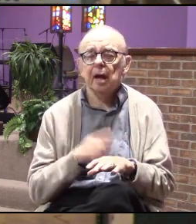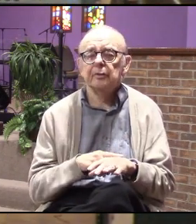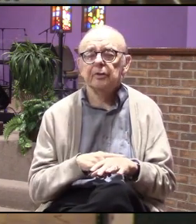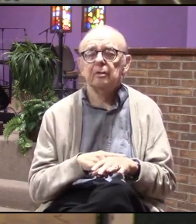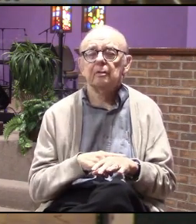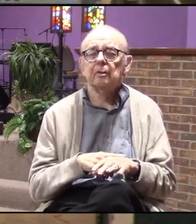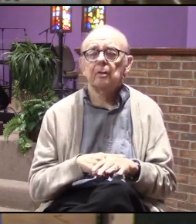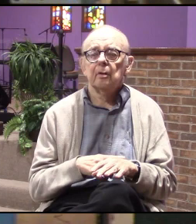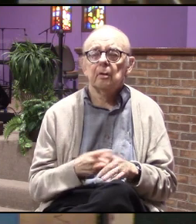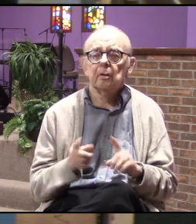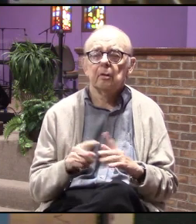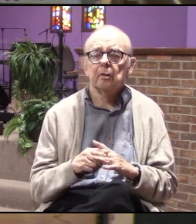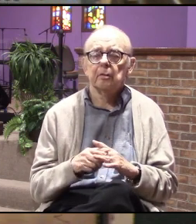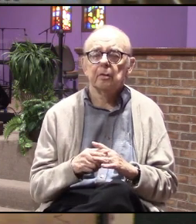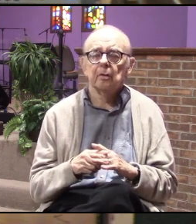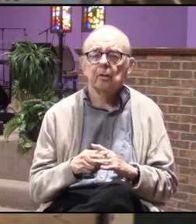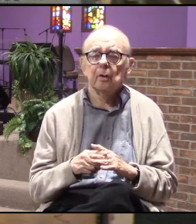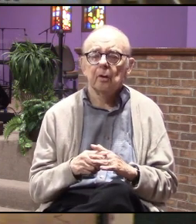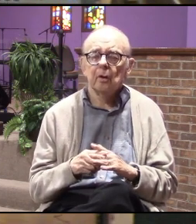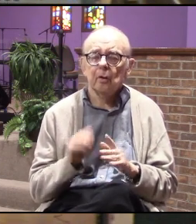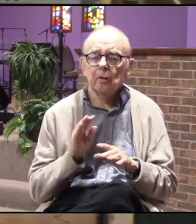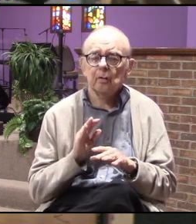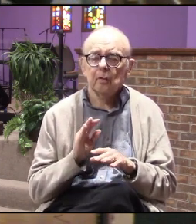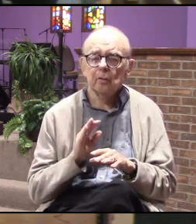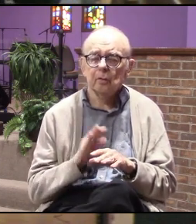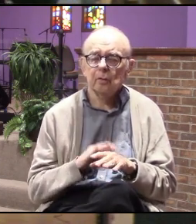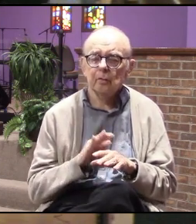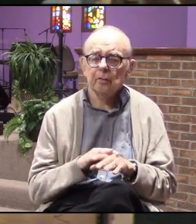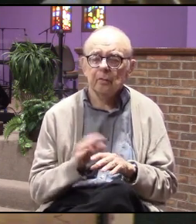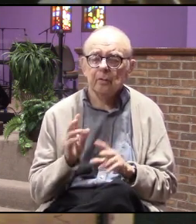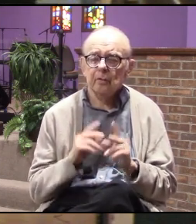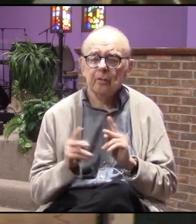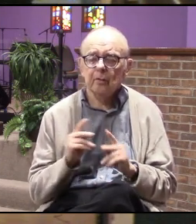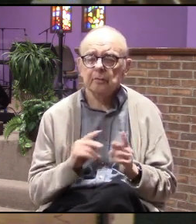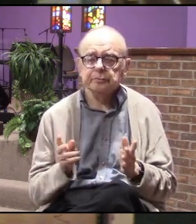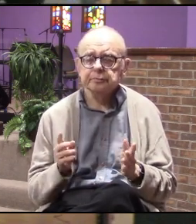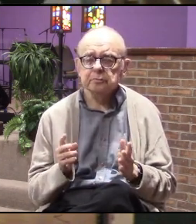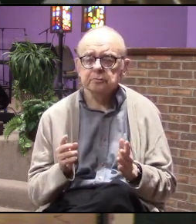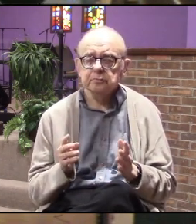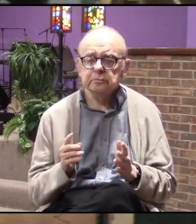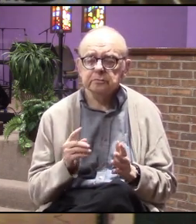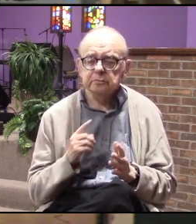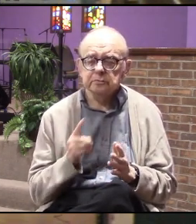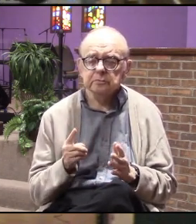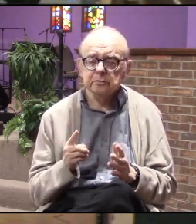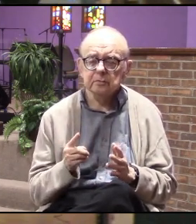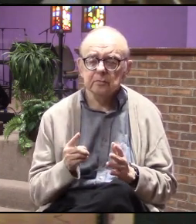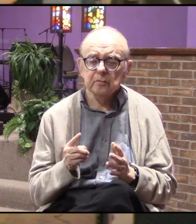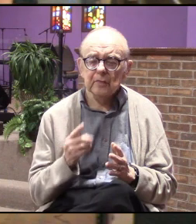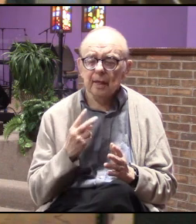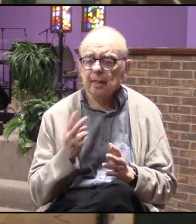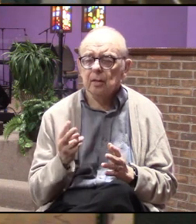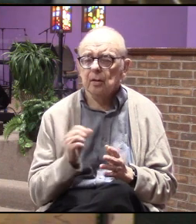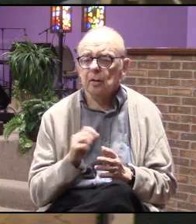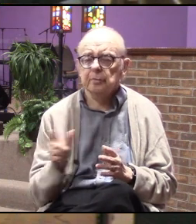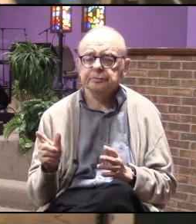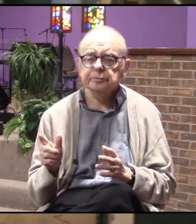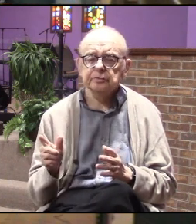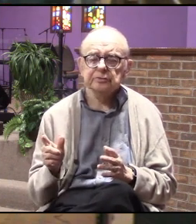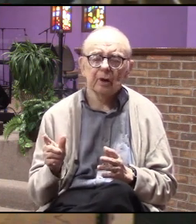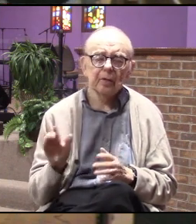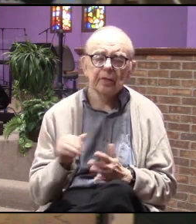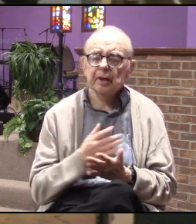times is when we begin to mourn these people that are so great, and we look at all of